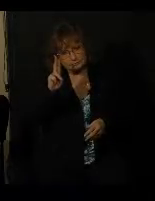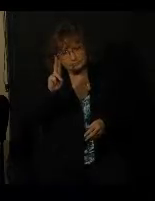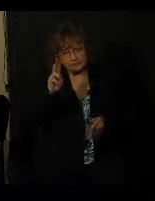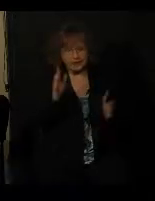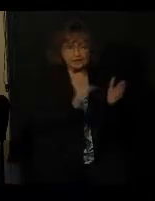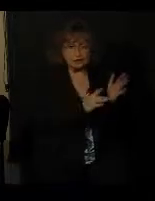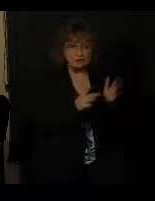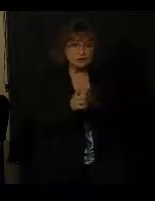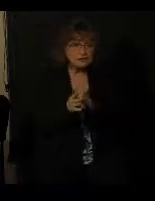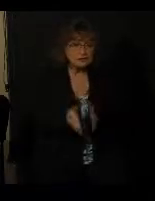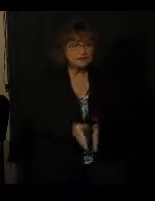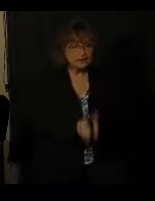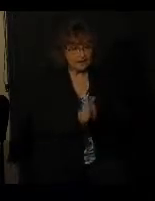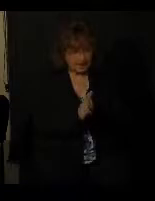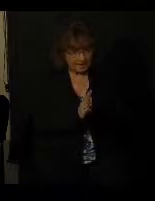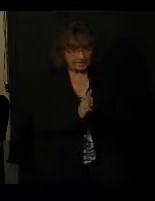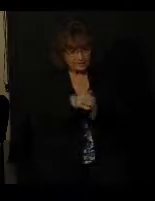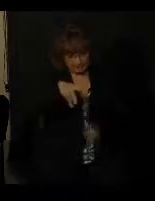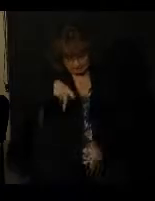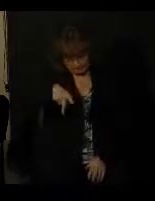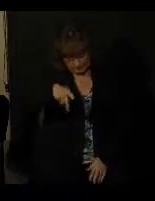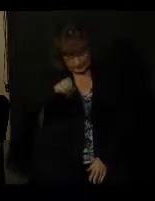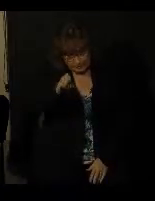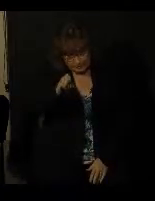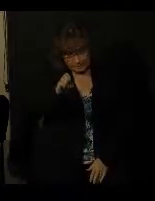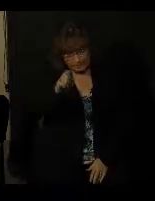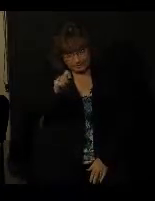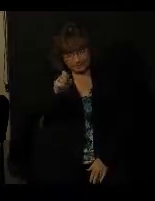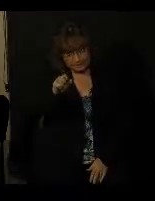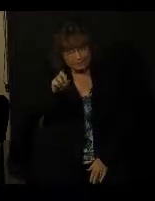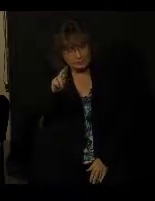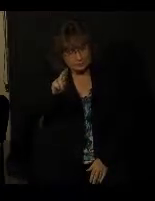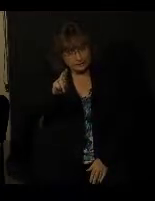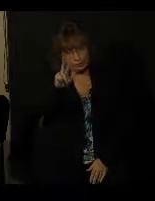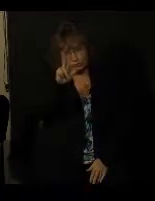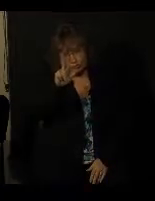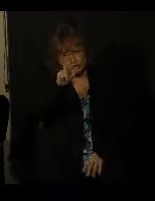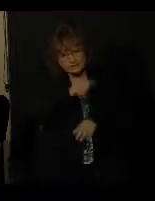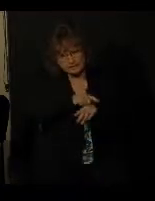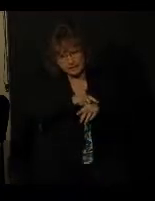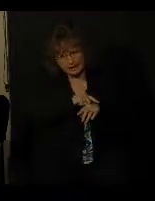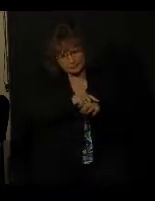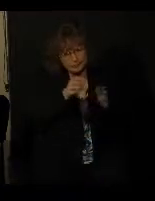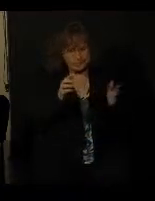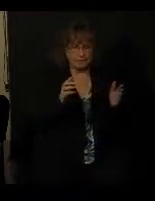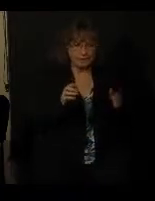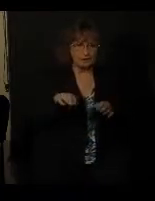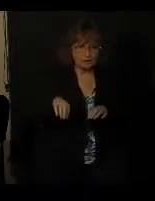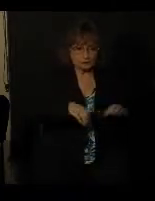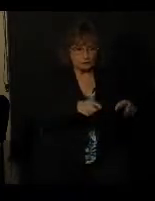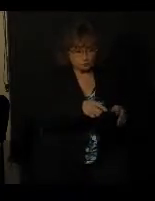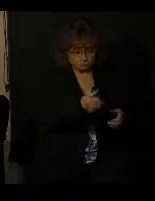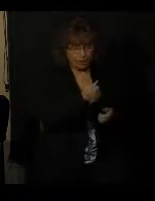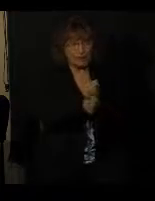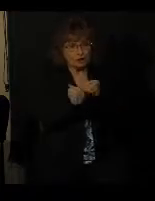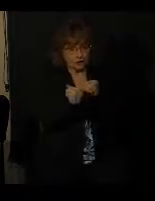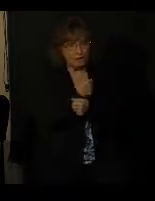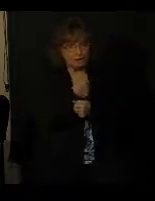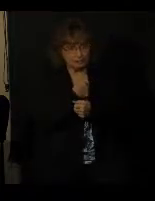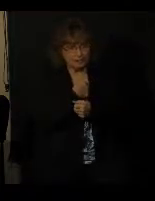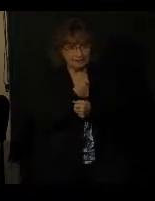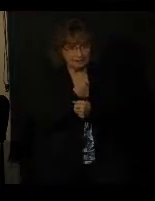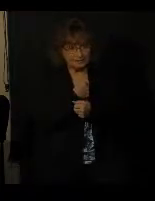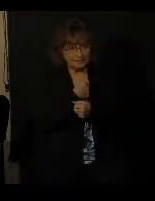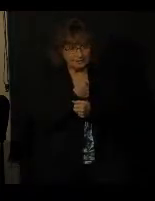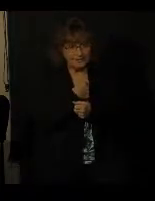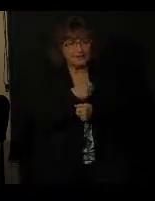Pastor, I know with a spirit of discernment that you love the Lord because you feed his sheep the